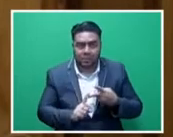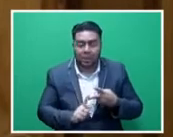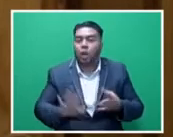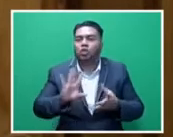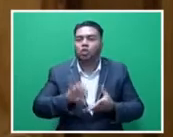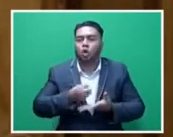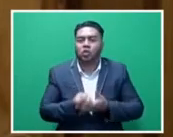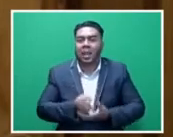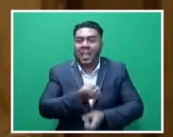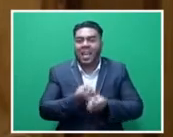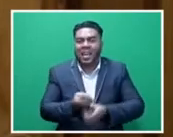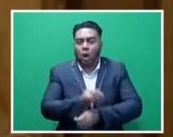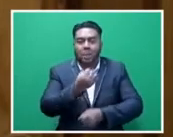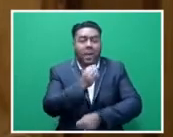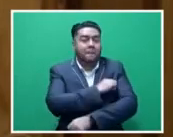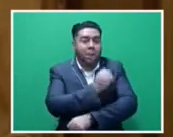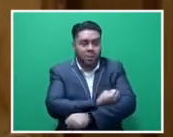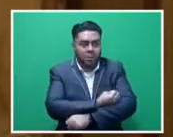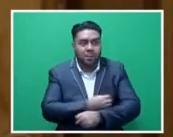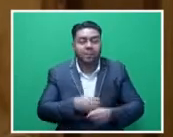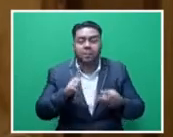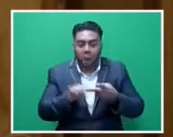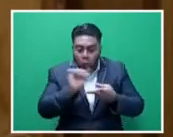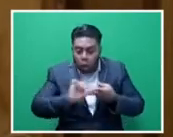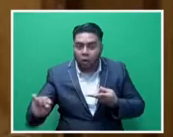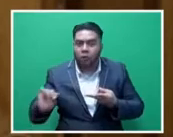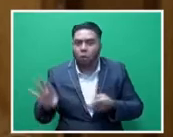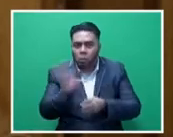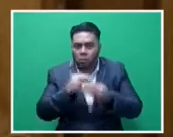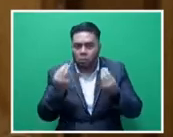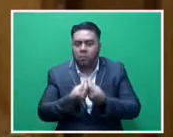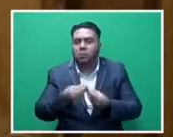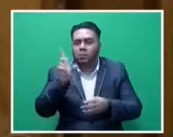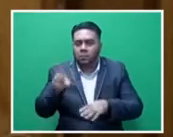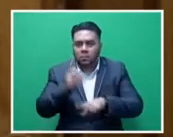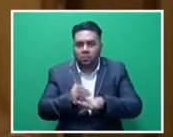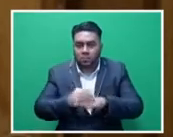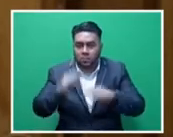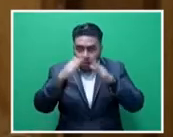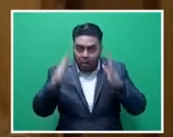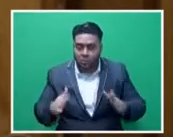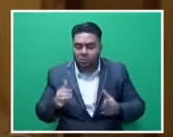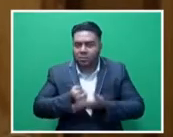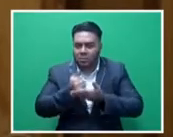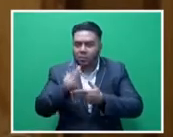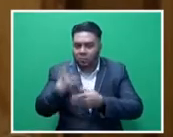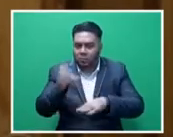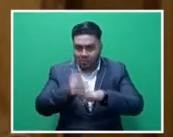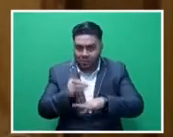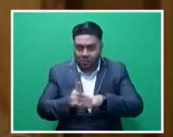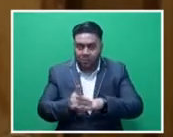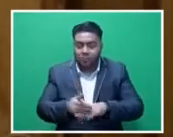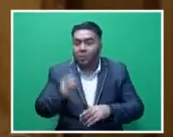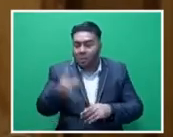social economic empowerment of persons with disability, grants to organizations for persons with disability, housing assistance for persons with disability,